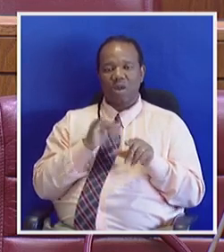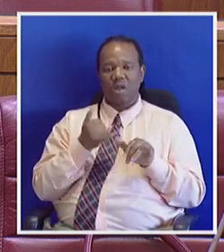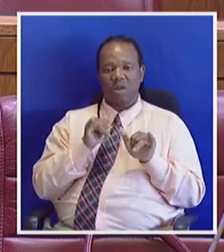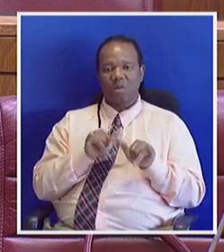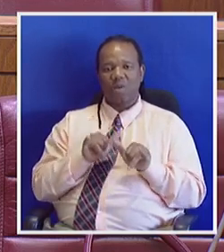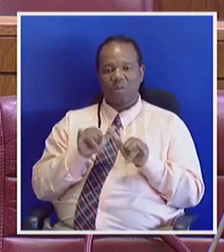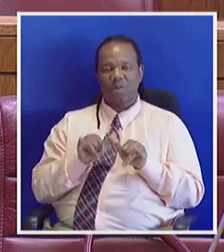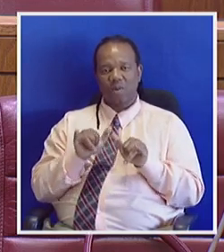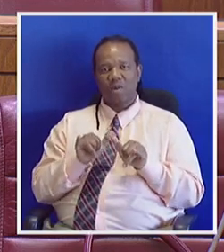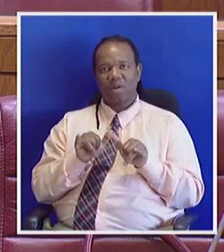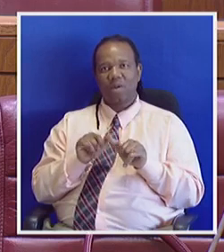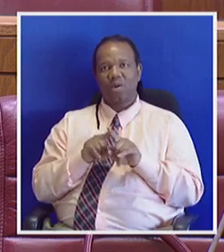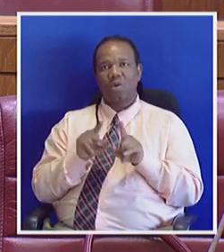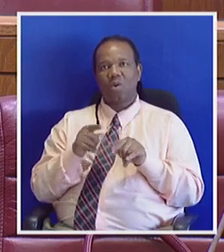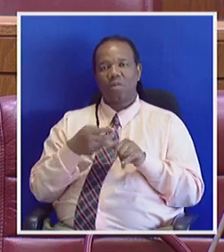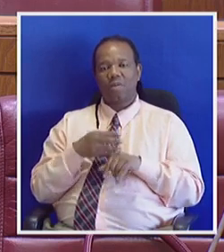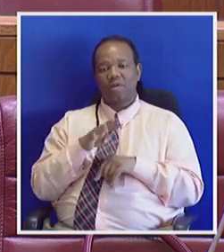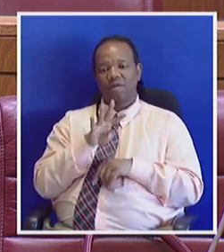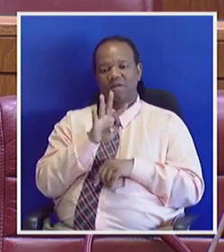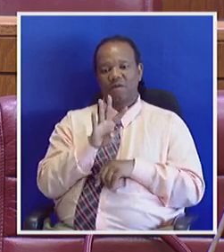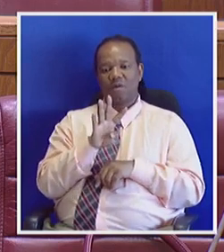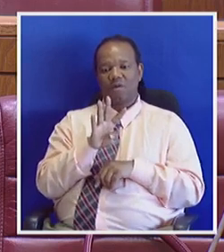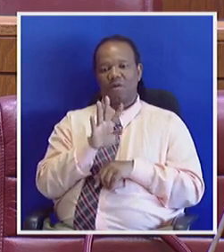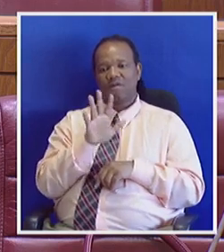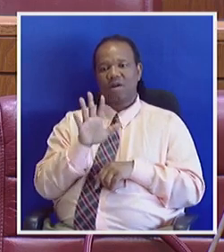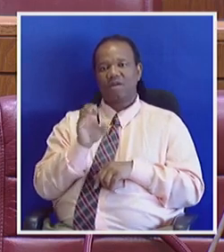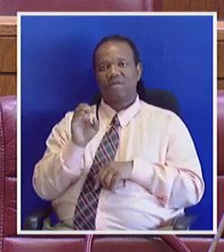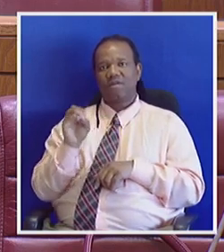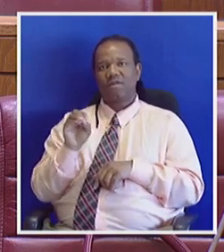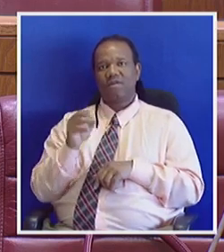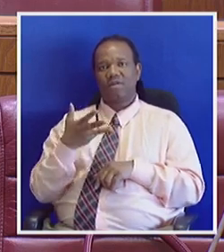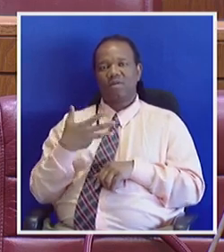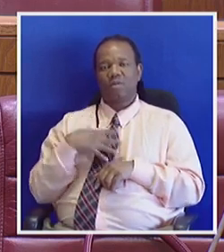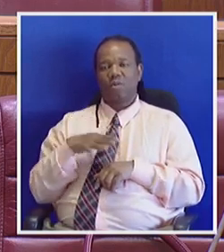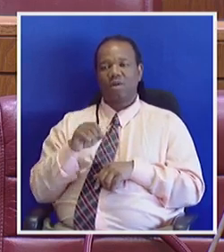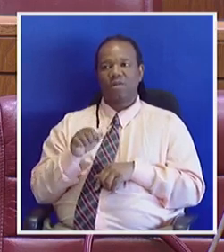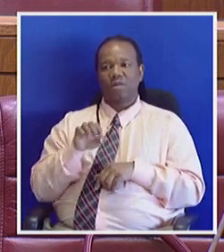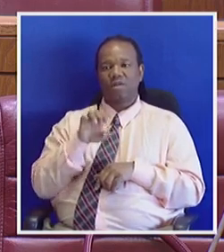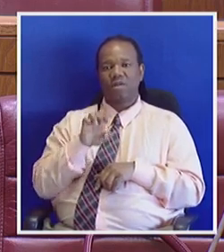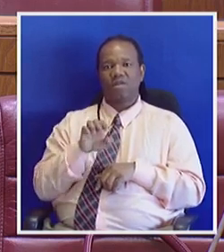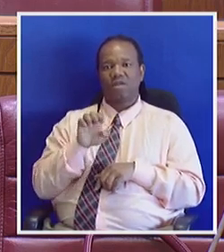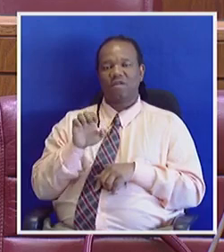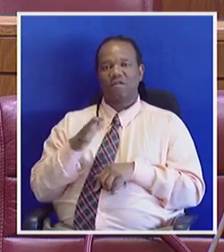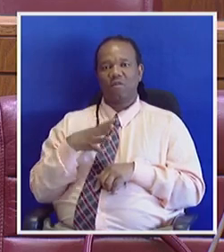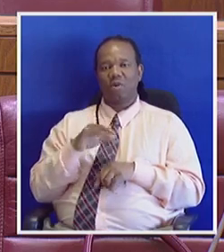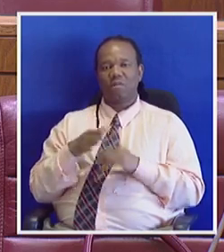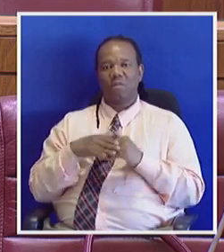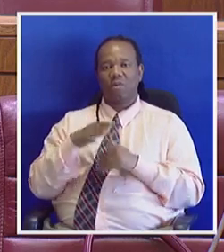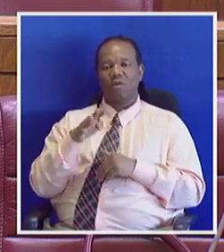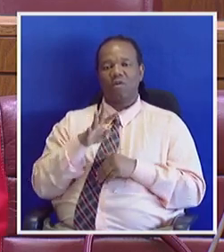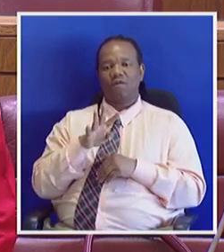least it's going to be 4,500 like the EFF would want it to be, or more than that. Thank you.